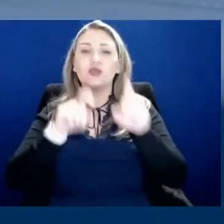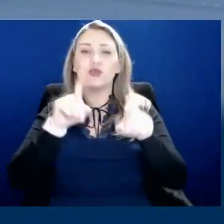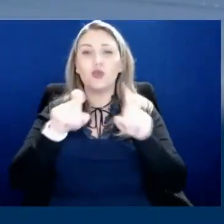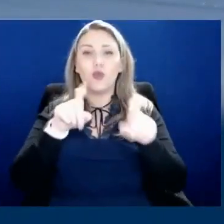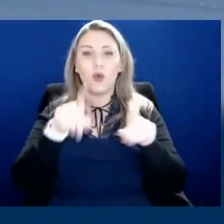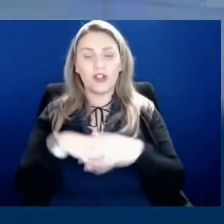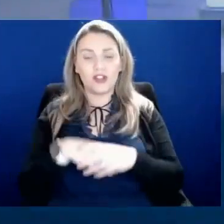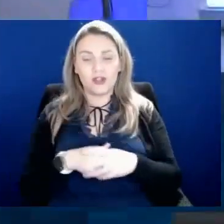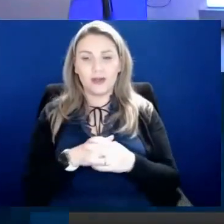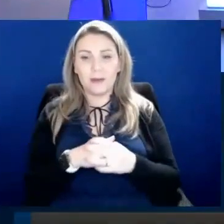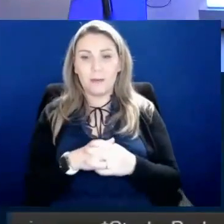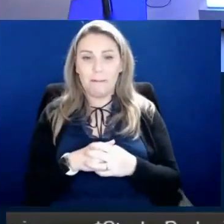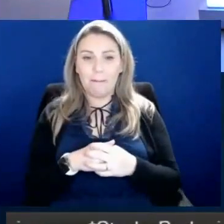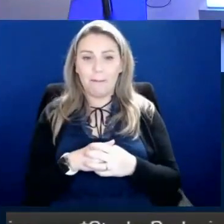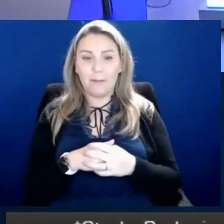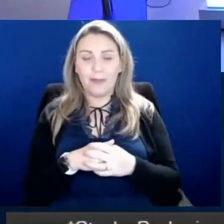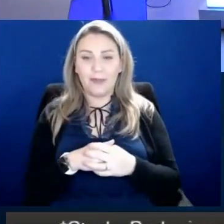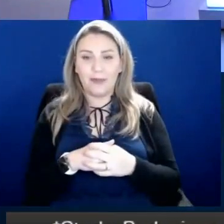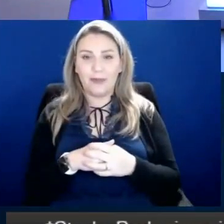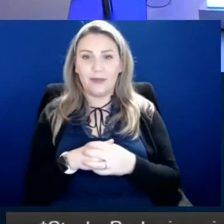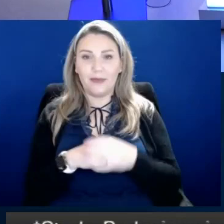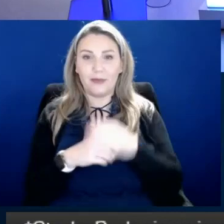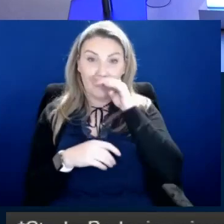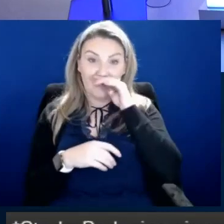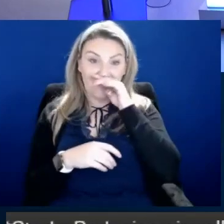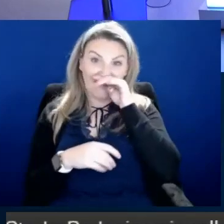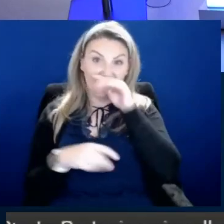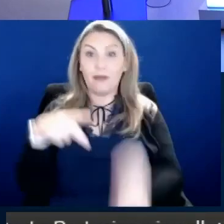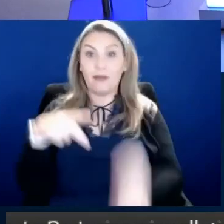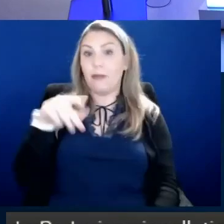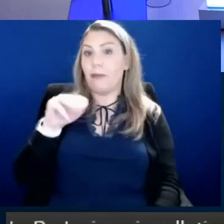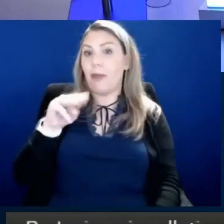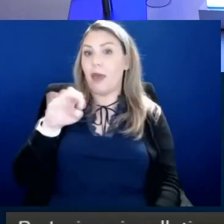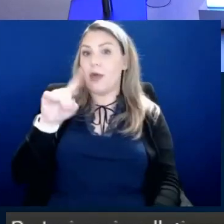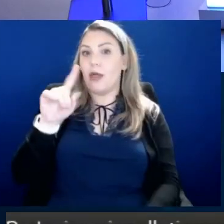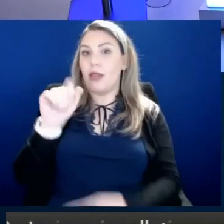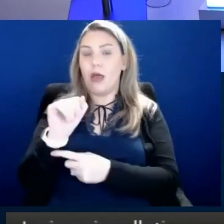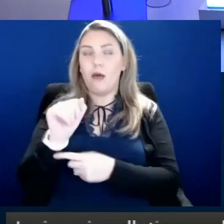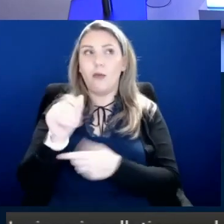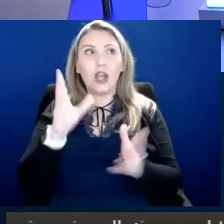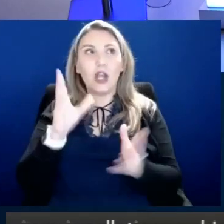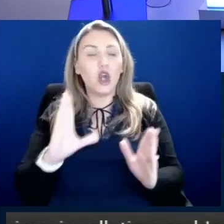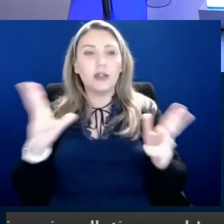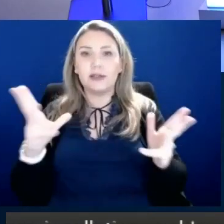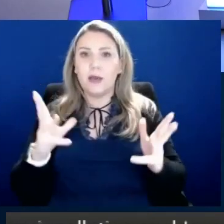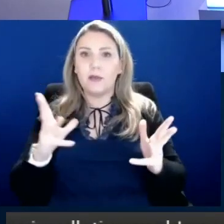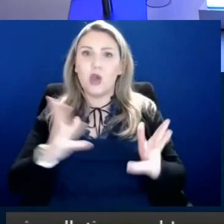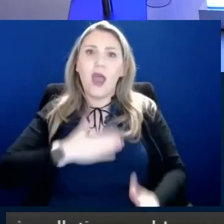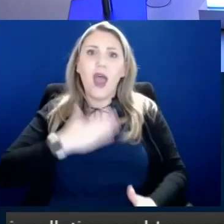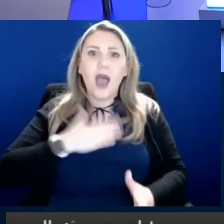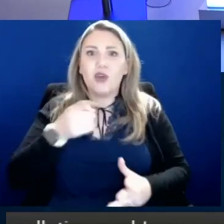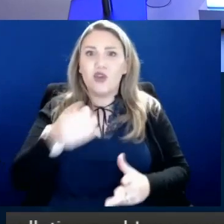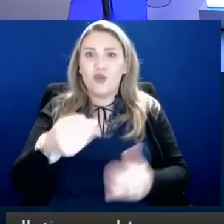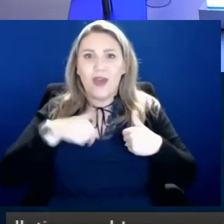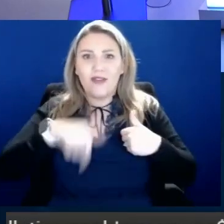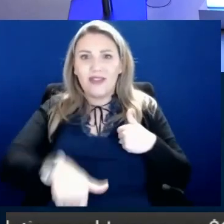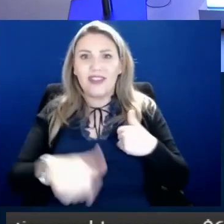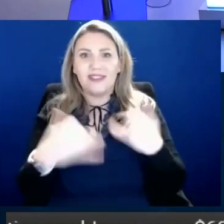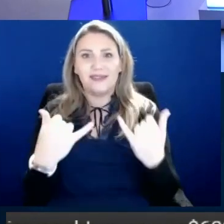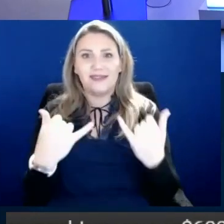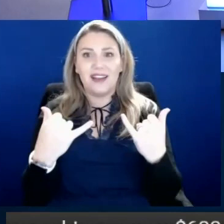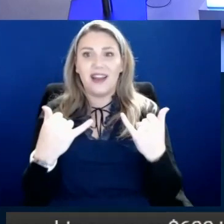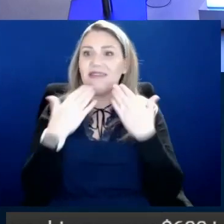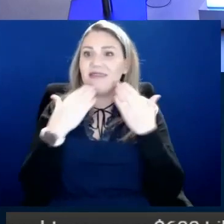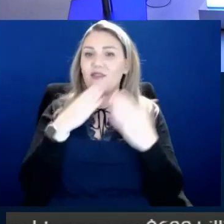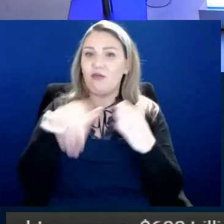But Pamela says, oh my goodness, I am so glad you're having this on today. So thank you, all three of you ladies,